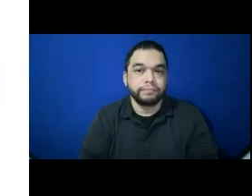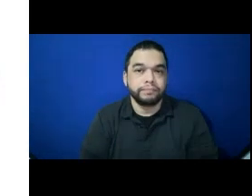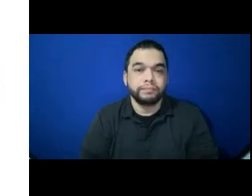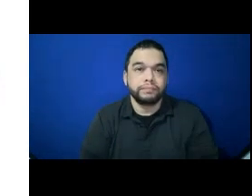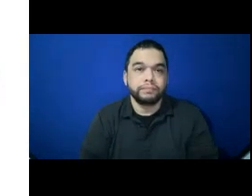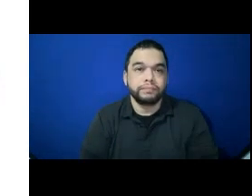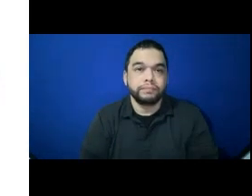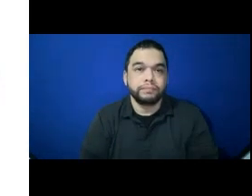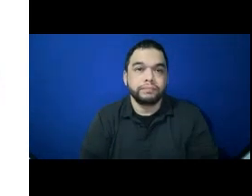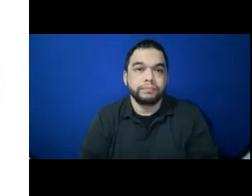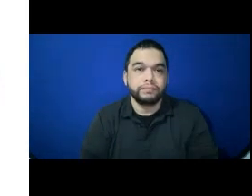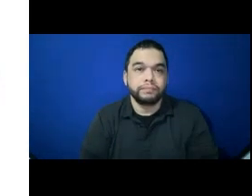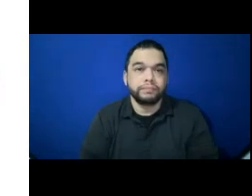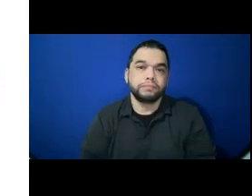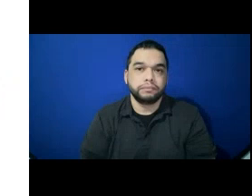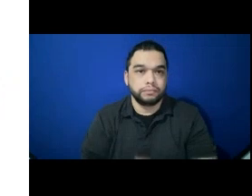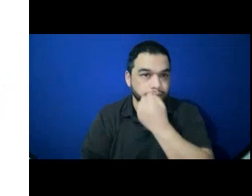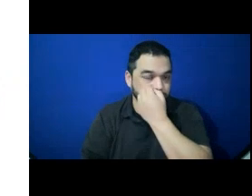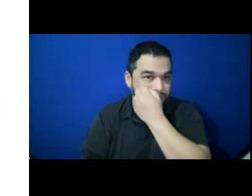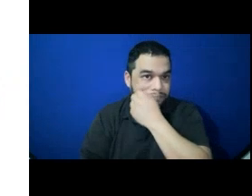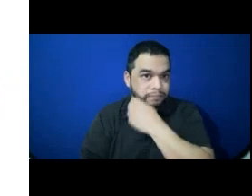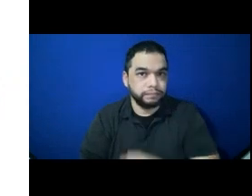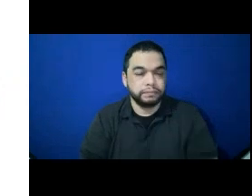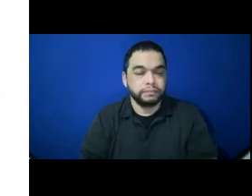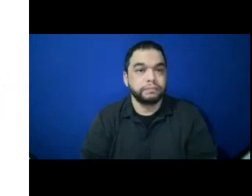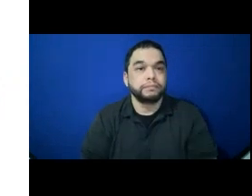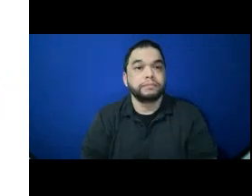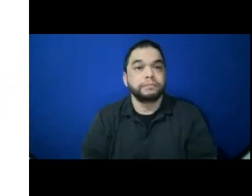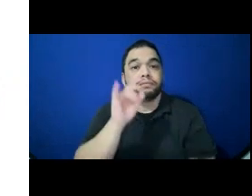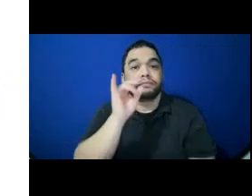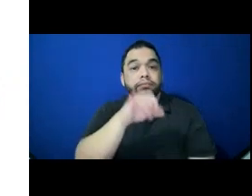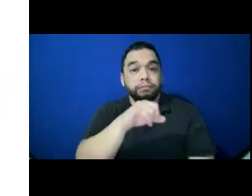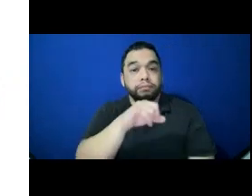We took that initiative and that direction from our steering